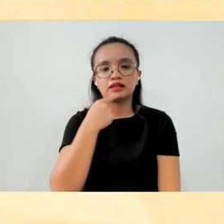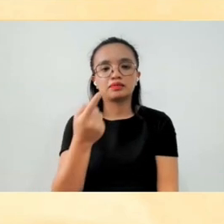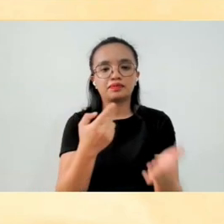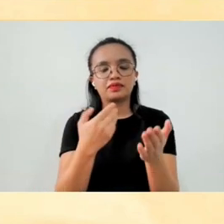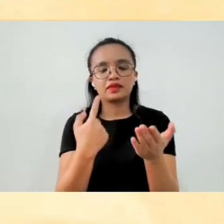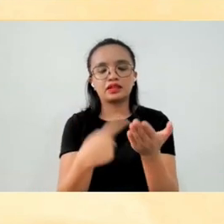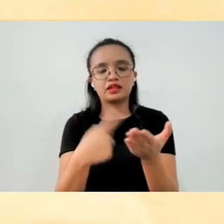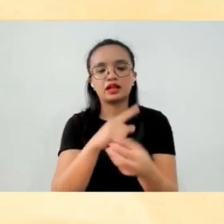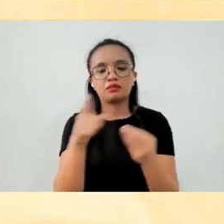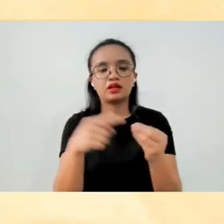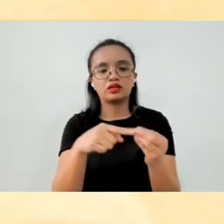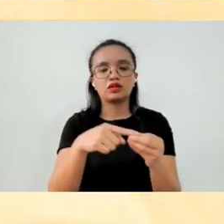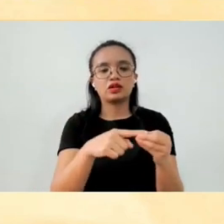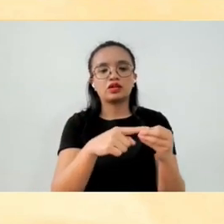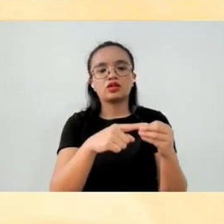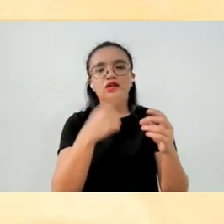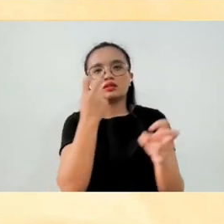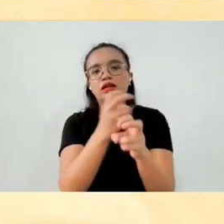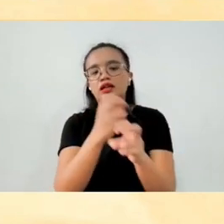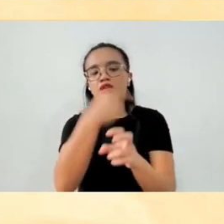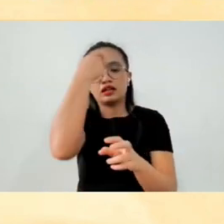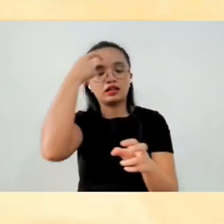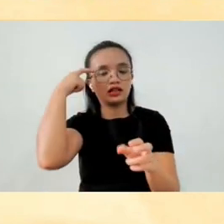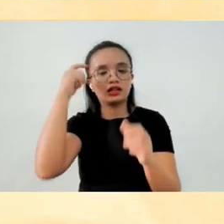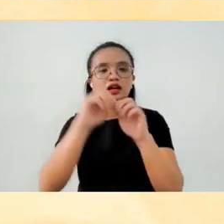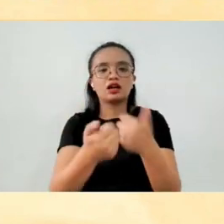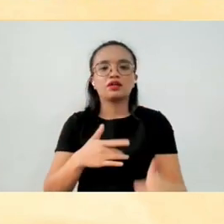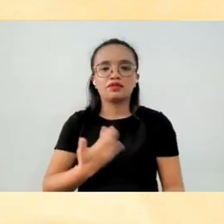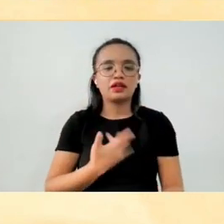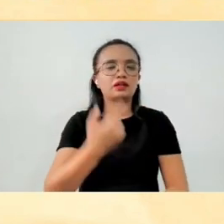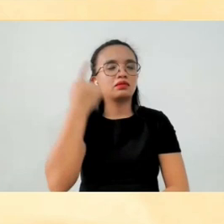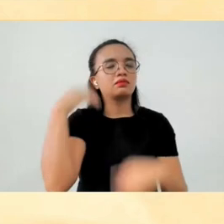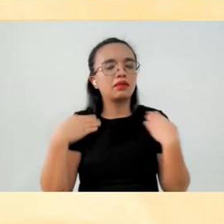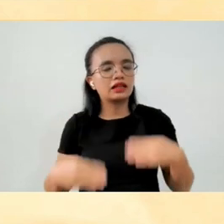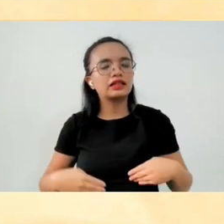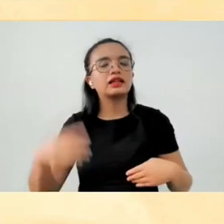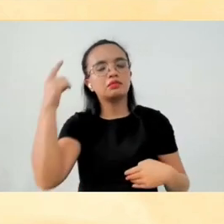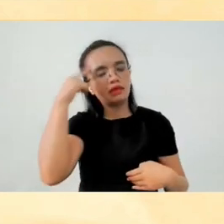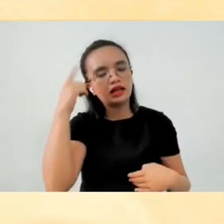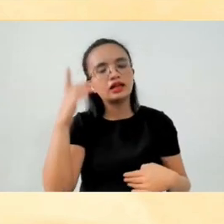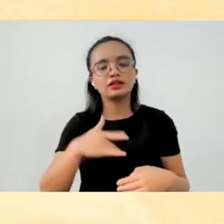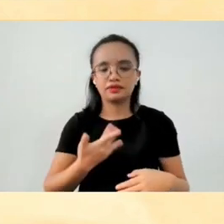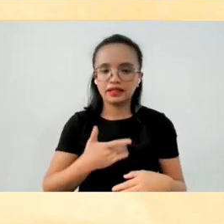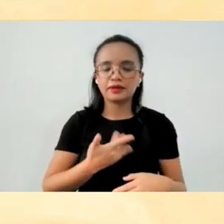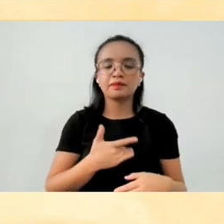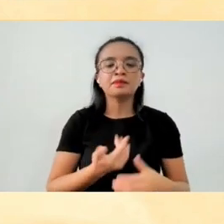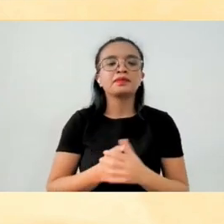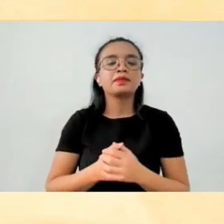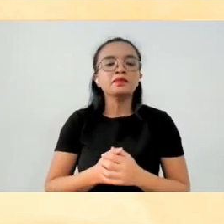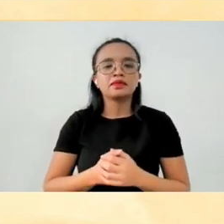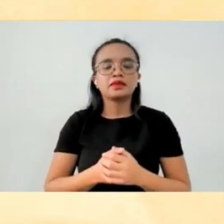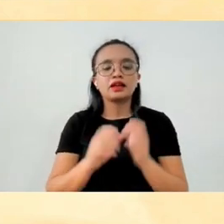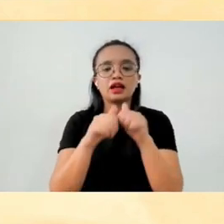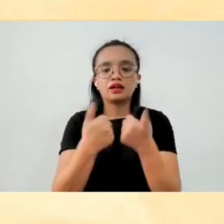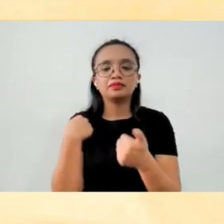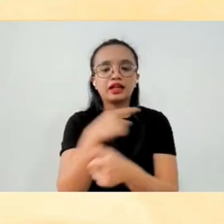complex trauma, how it is actually felt, body, mind, and feelings, and then how we